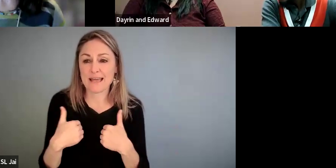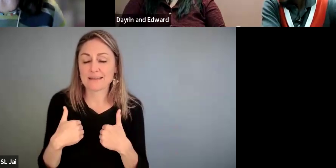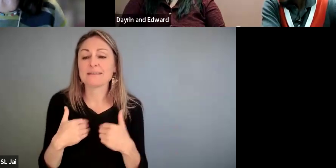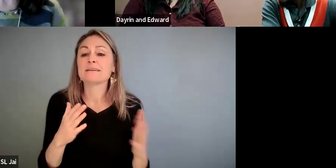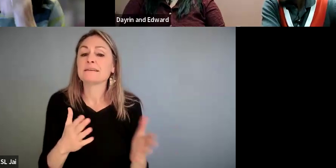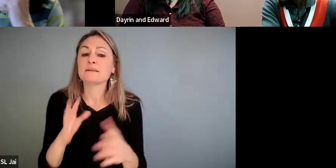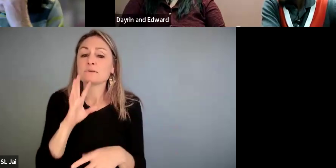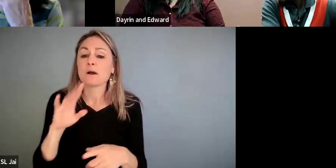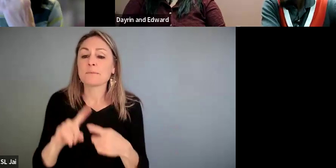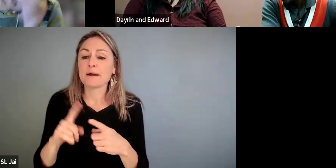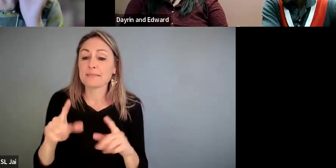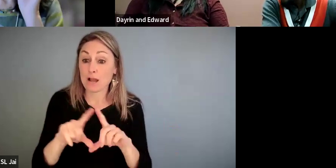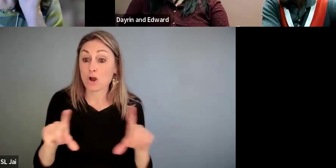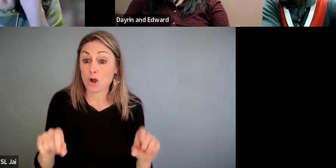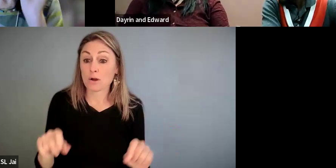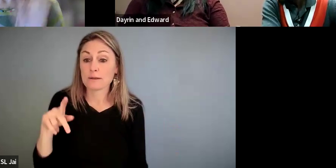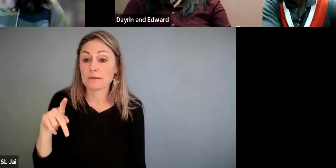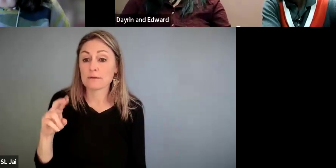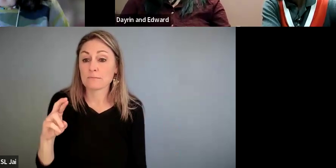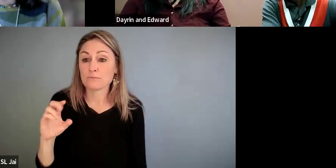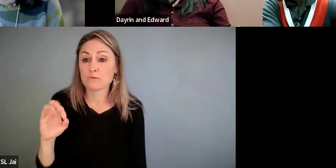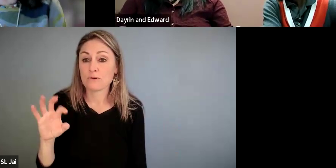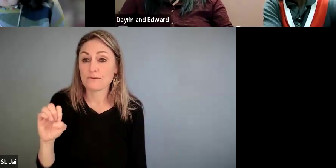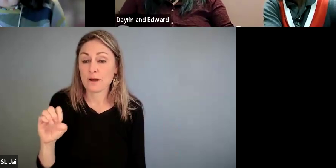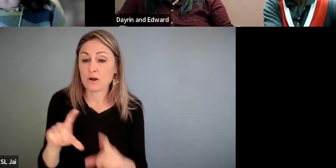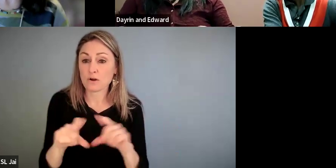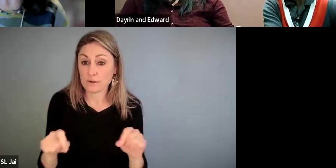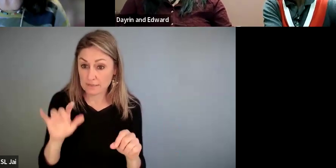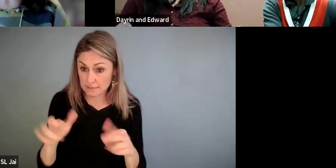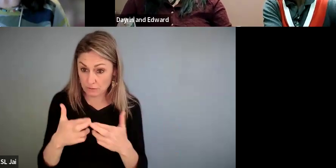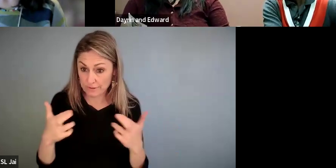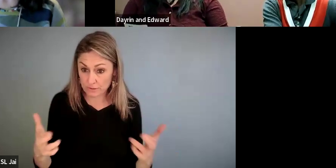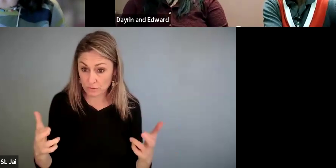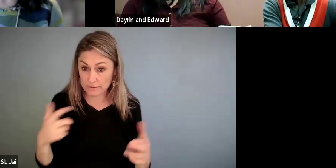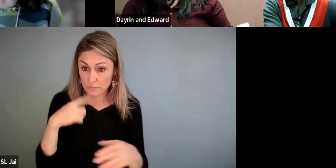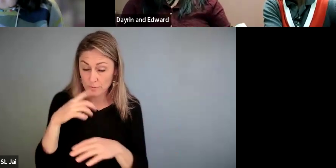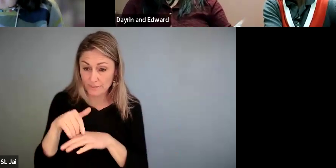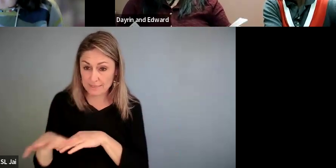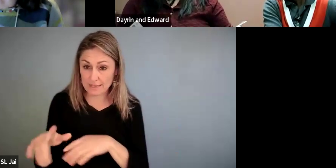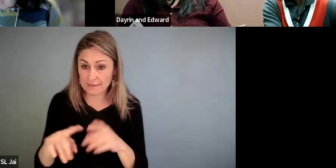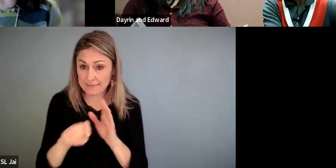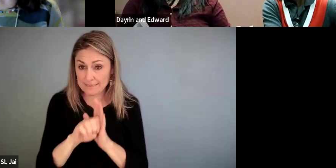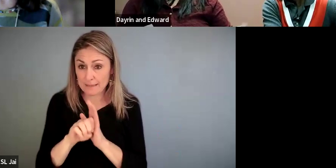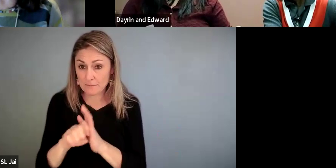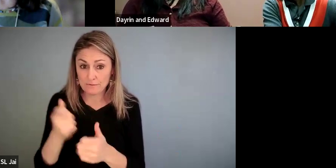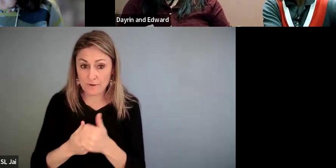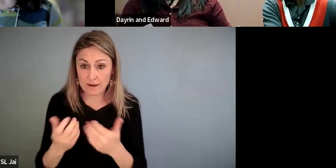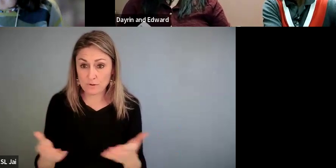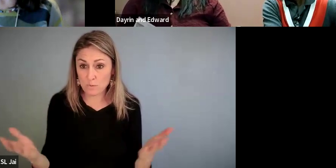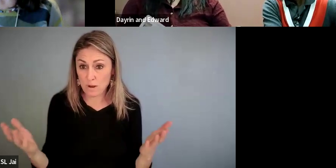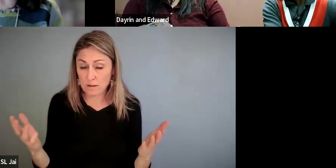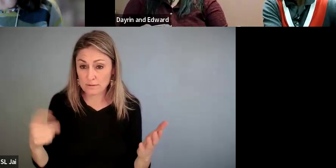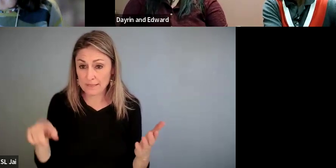about the profile card? Is that something that's one of the resources that we'll send to, like, an example for everybody afterwards that they can fill out